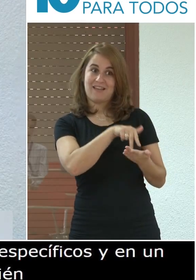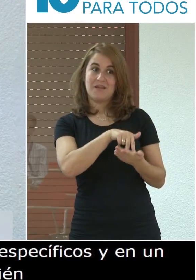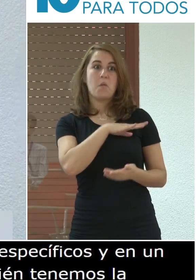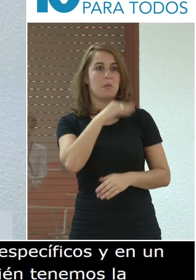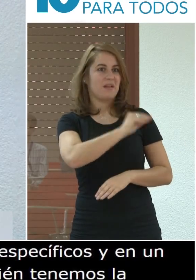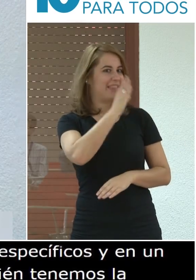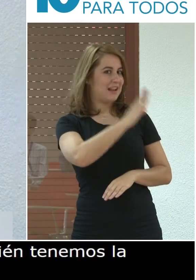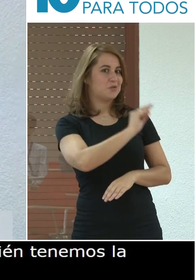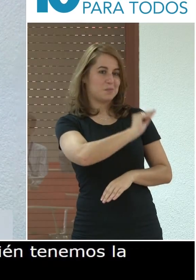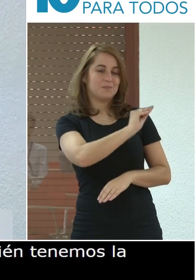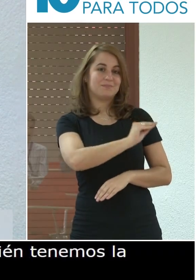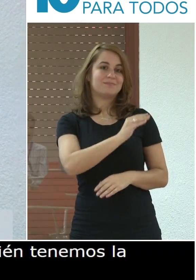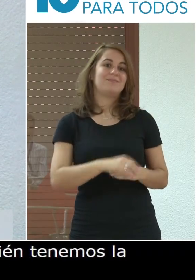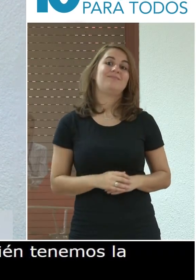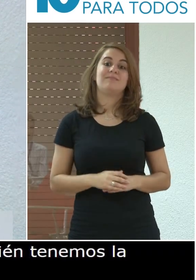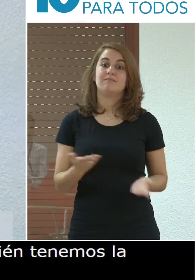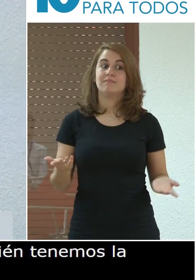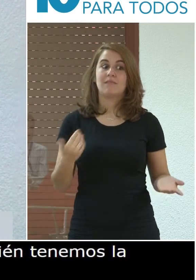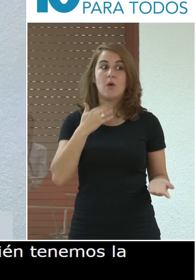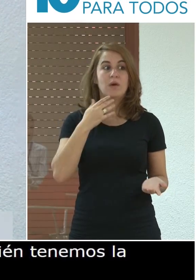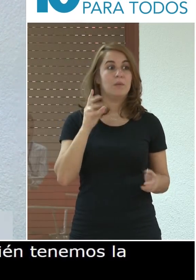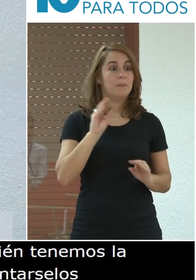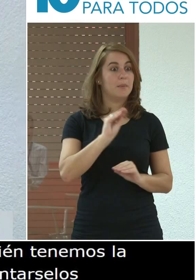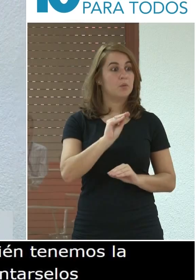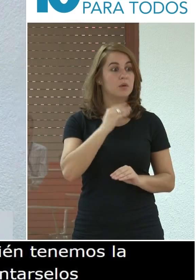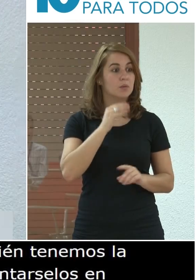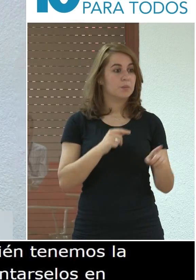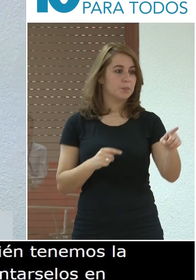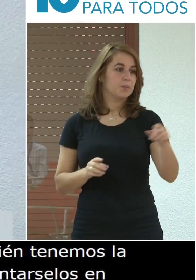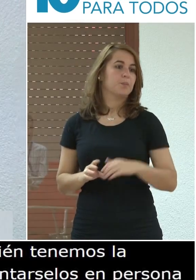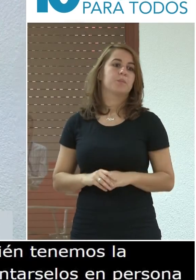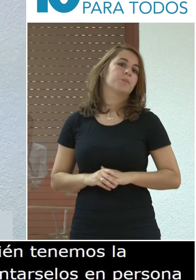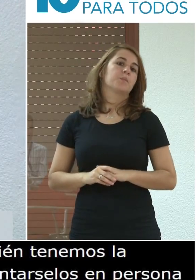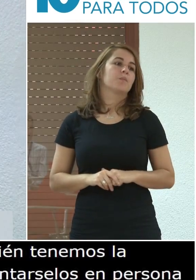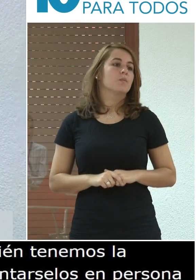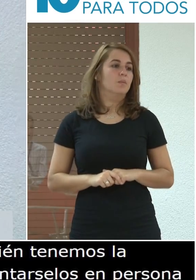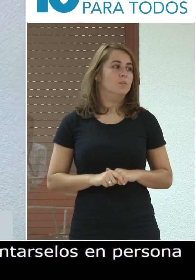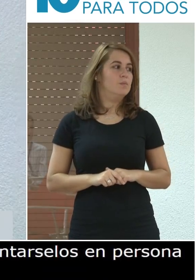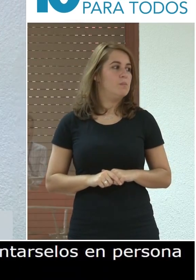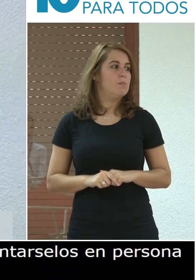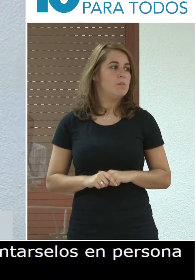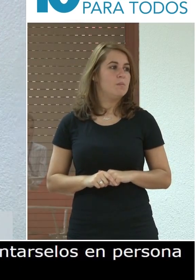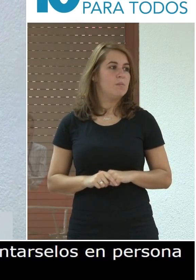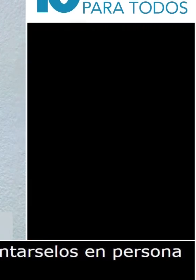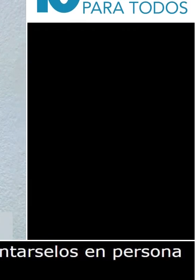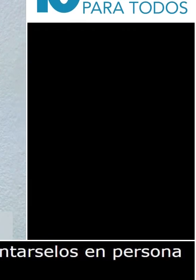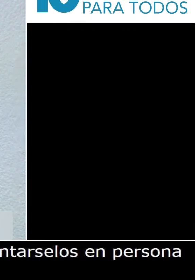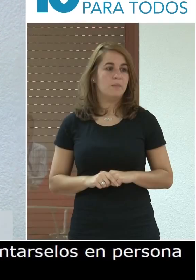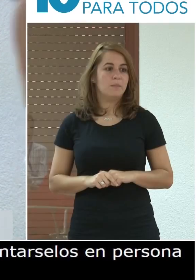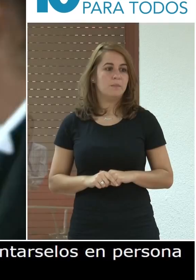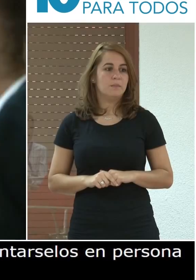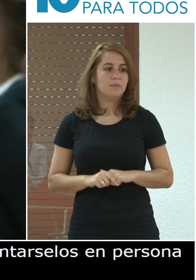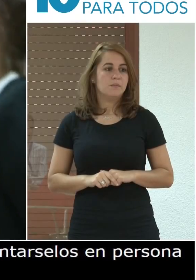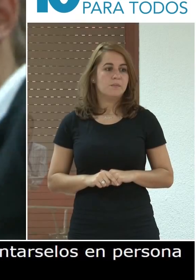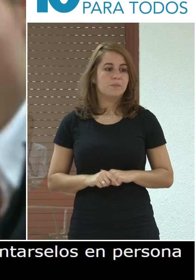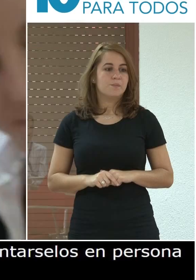and we have the opportunity of having them here to formulate questions. So if you wish to do so, raise your hand and